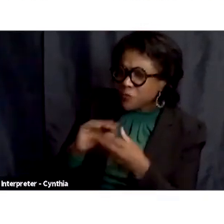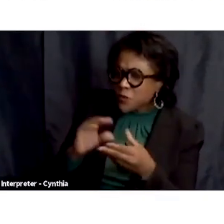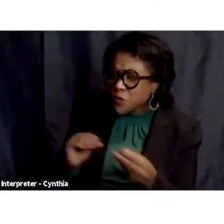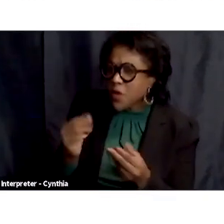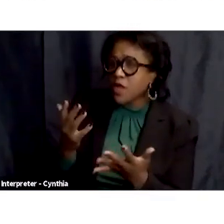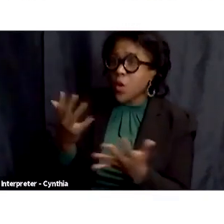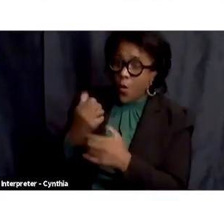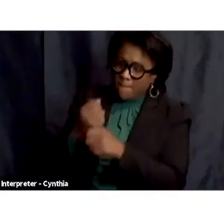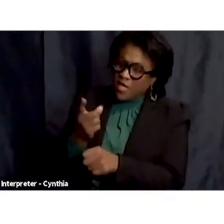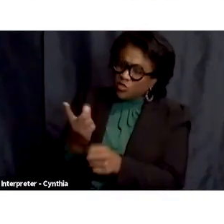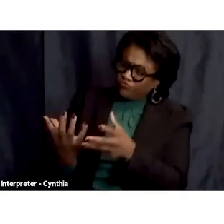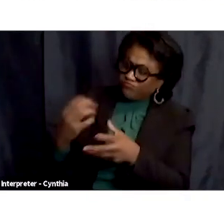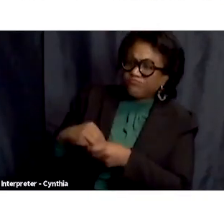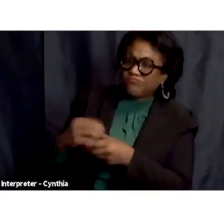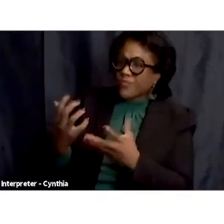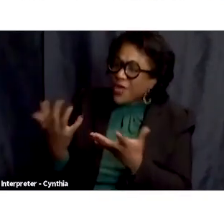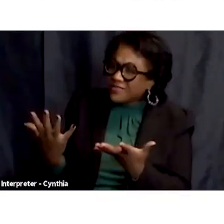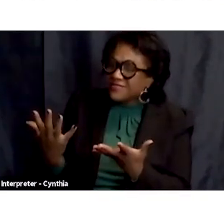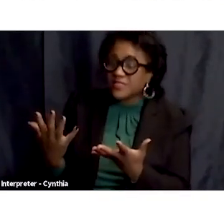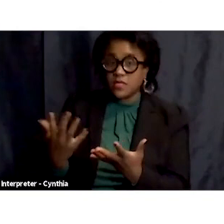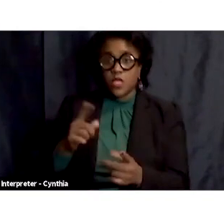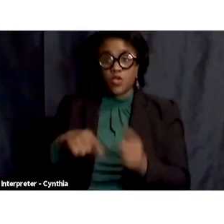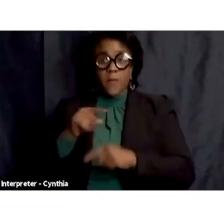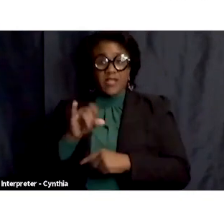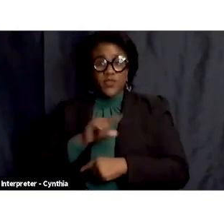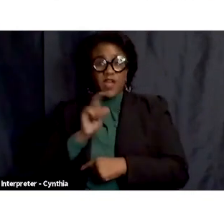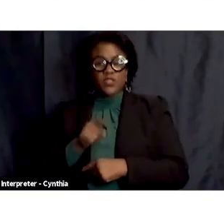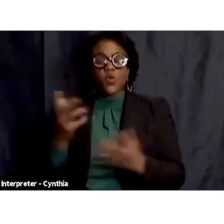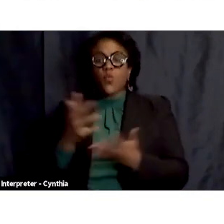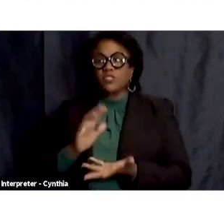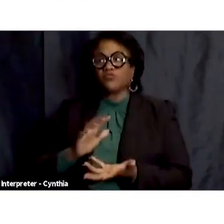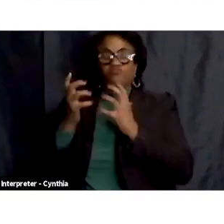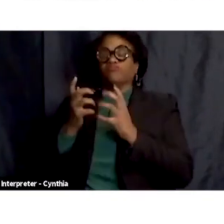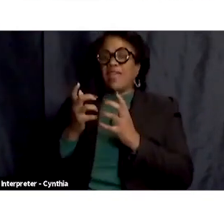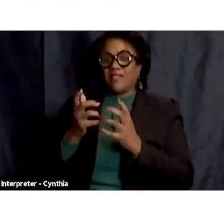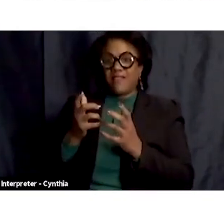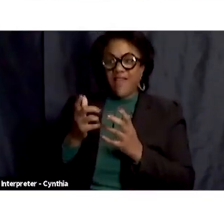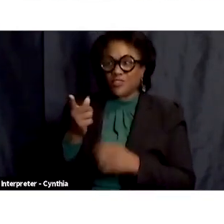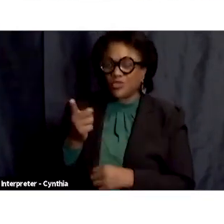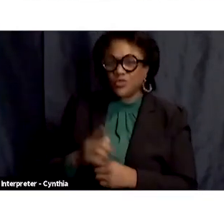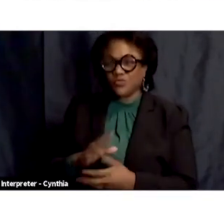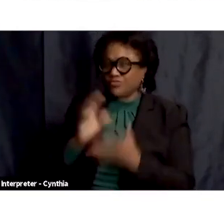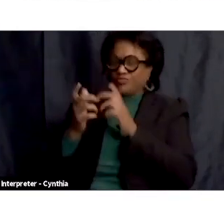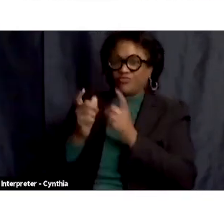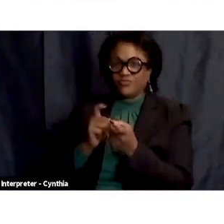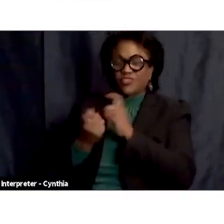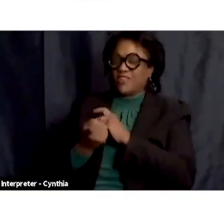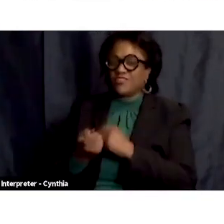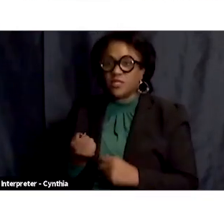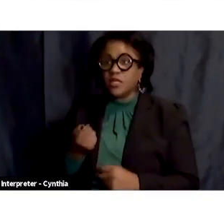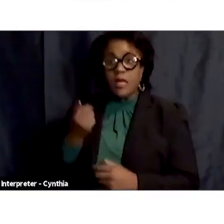makes you want to be part of this work? Let's go back to the question of what has radicalized you. And then you share your story. You might have shared it a billion times,